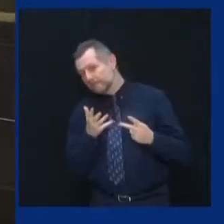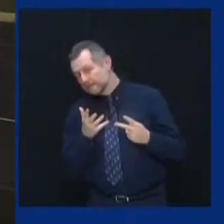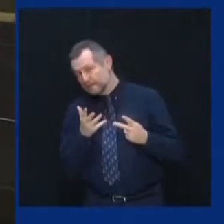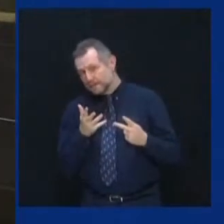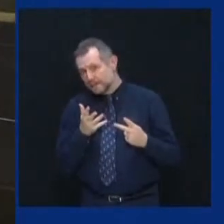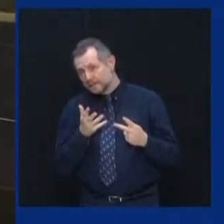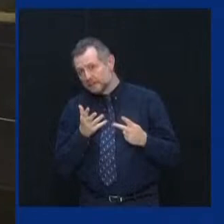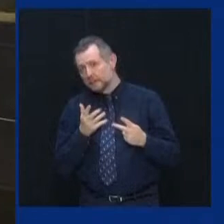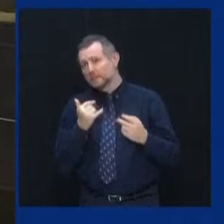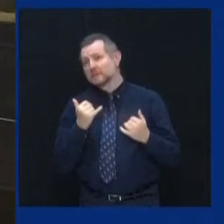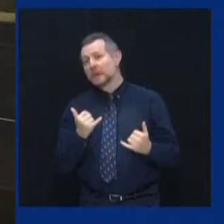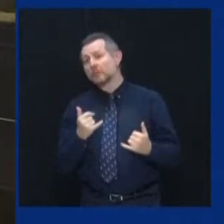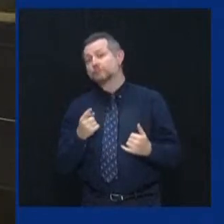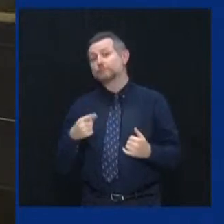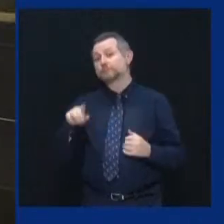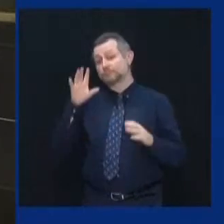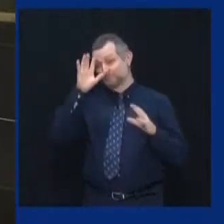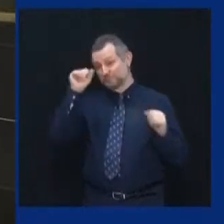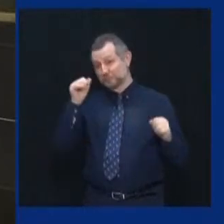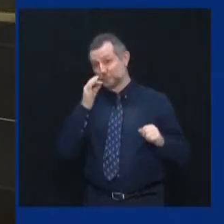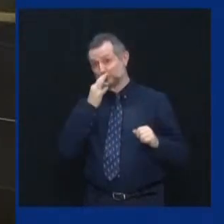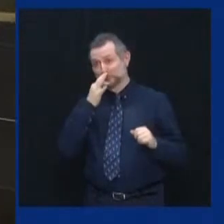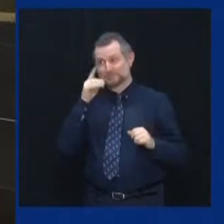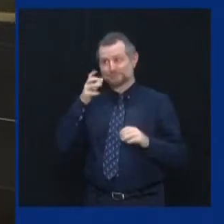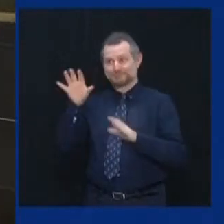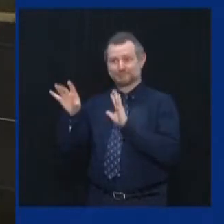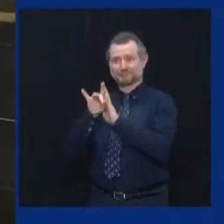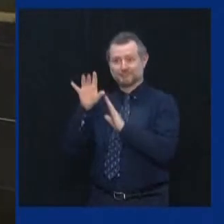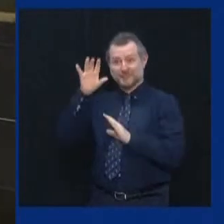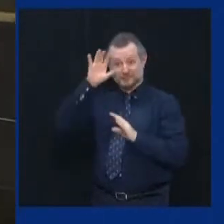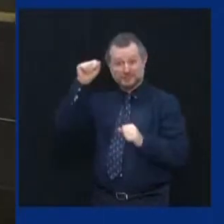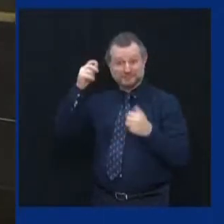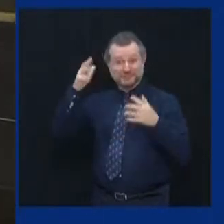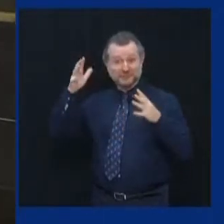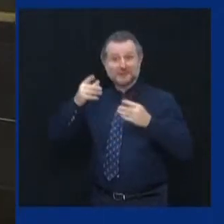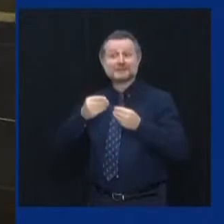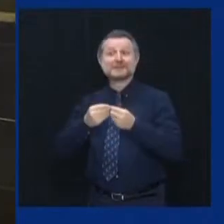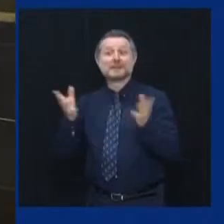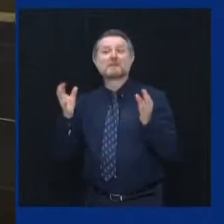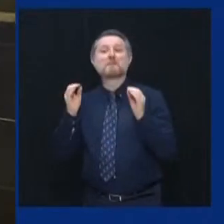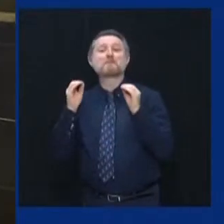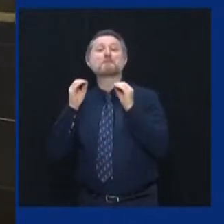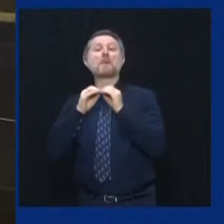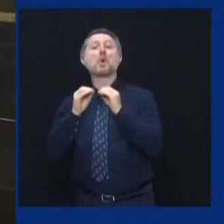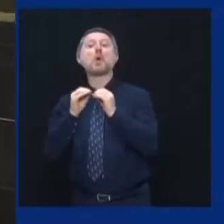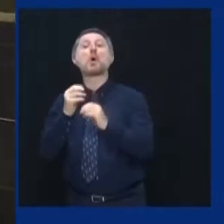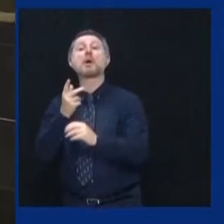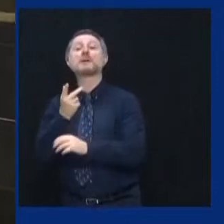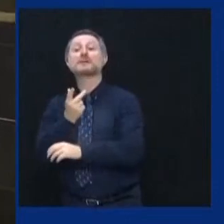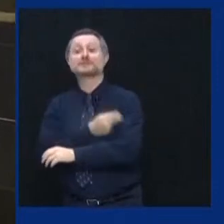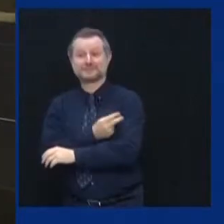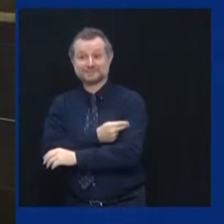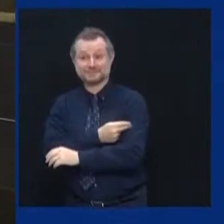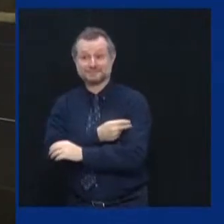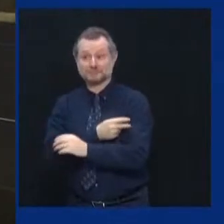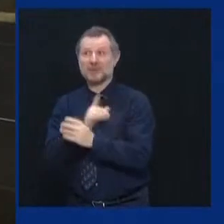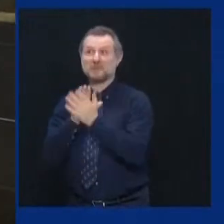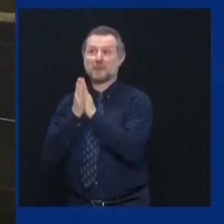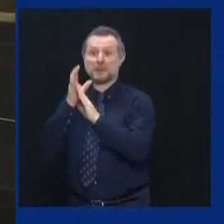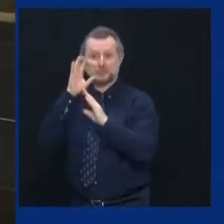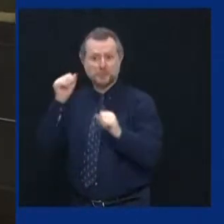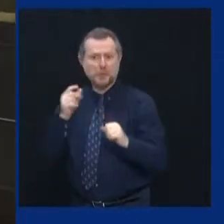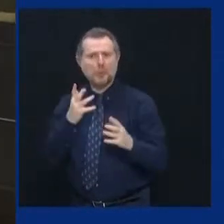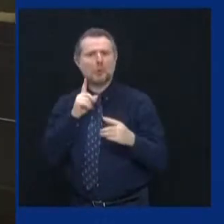President-elect Joe Biden saying that he could possibly start releasing more vaccines once he becomes in office, just kind of your thoughts there as